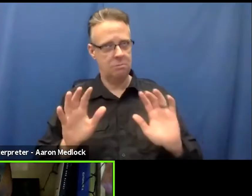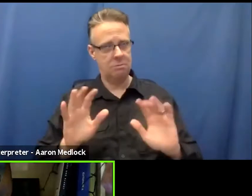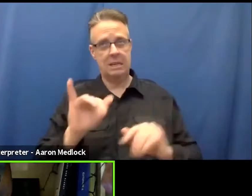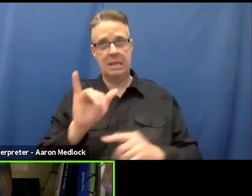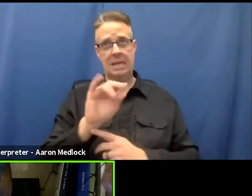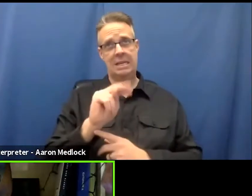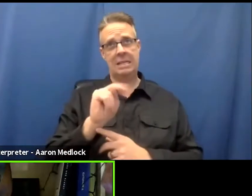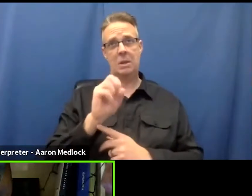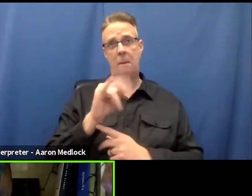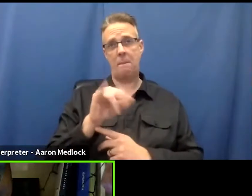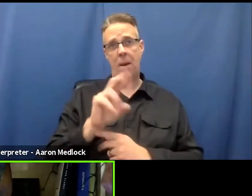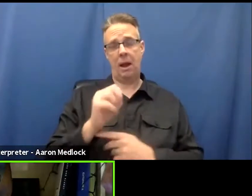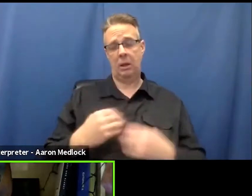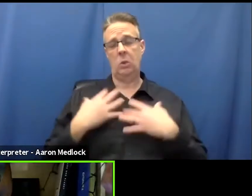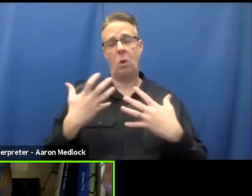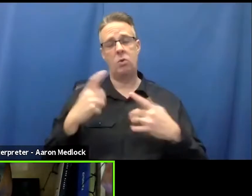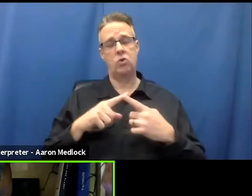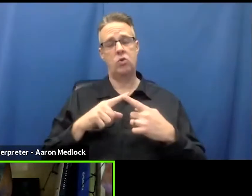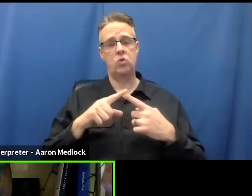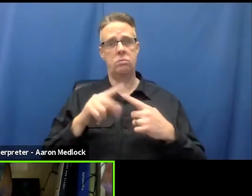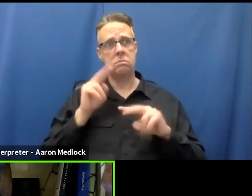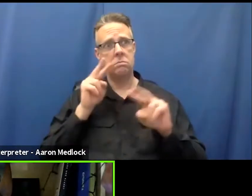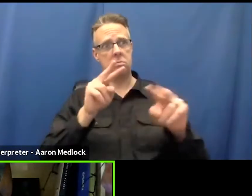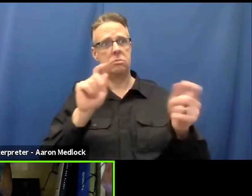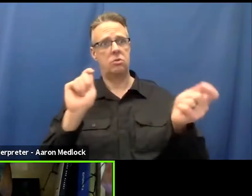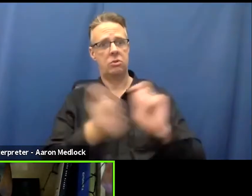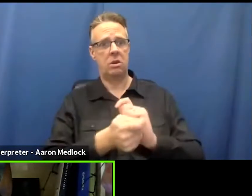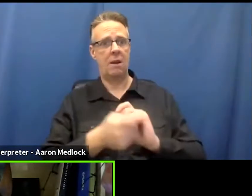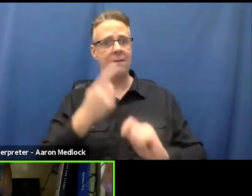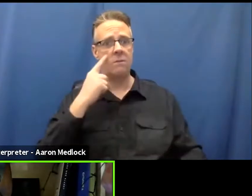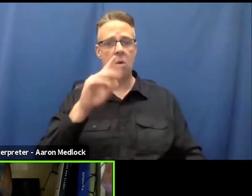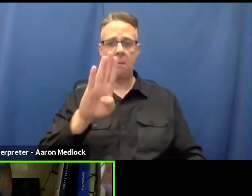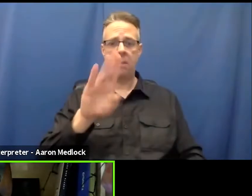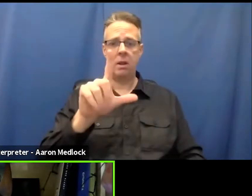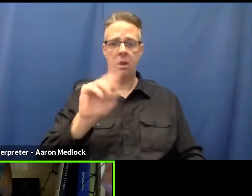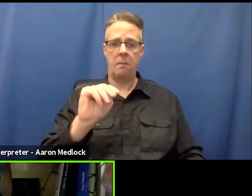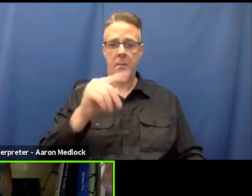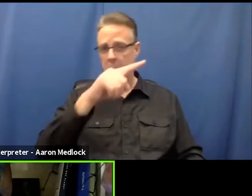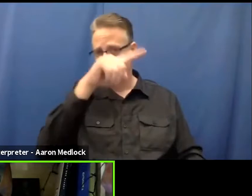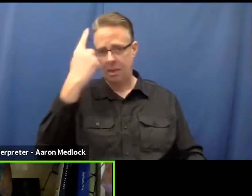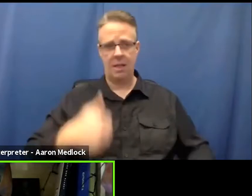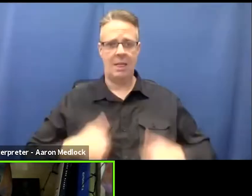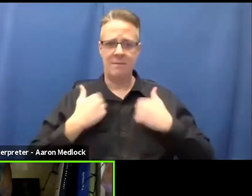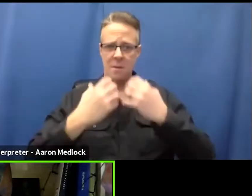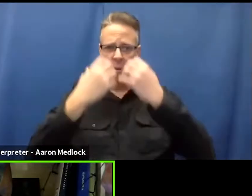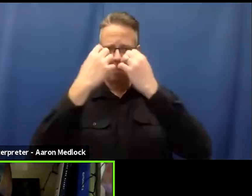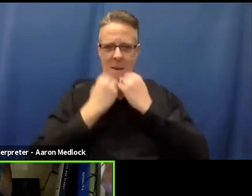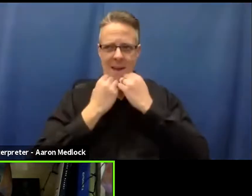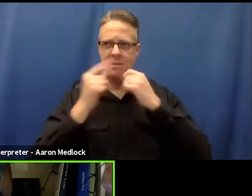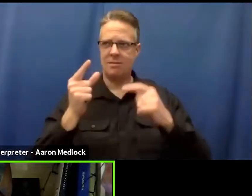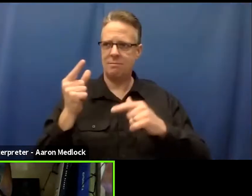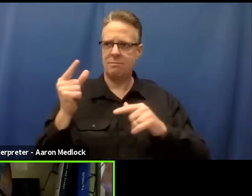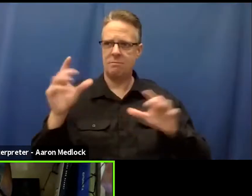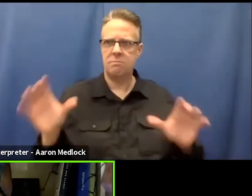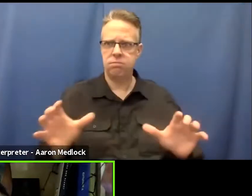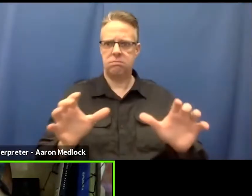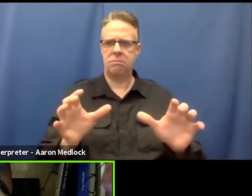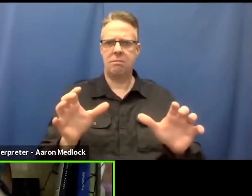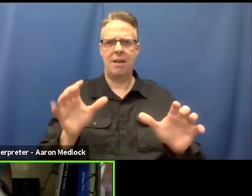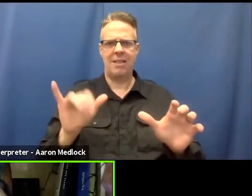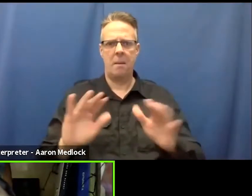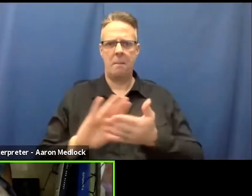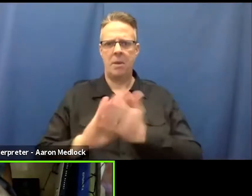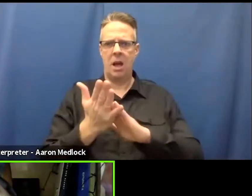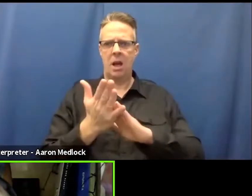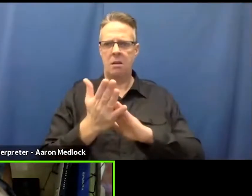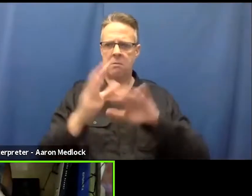inspired, where we look at the impact of the Black Lives Matter movement and how that has become a